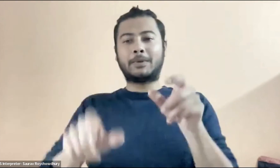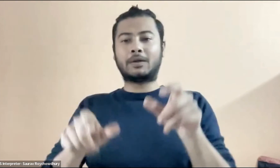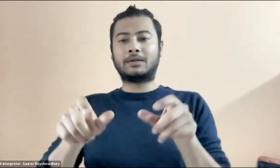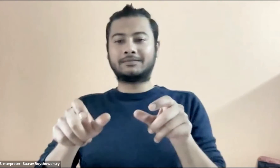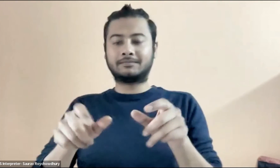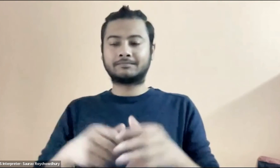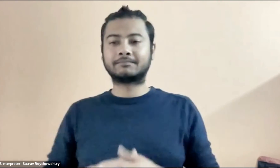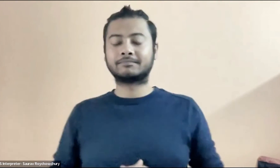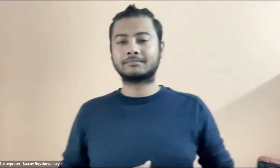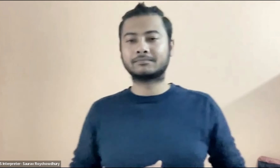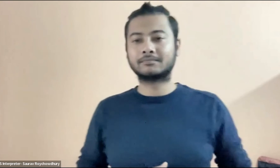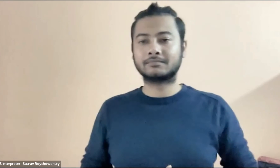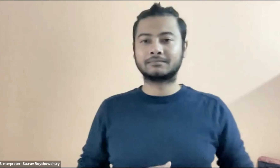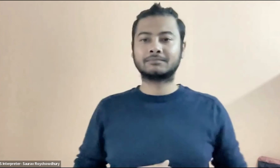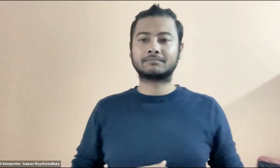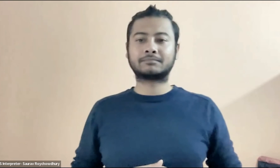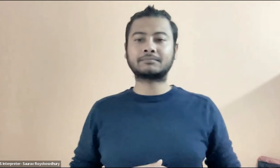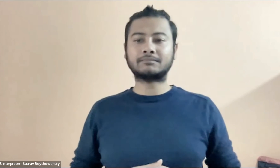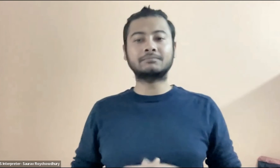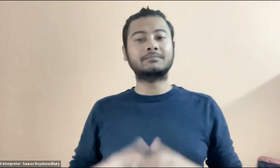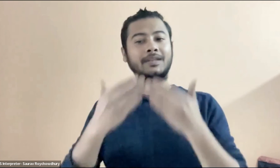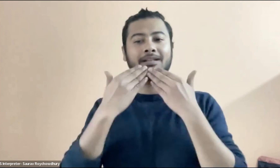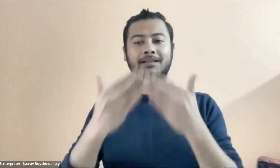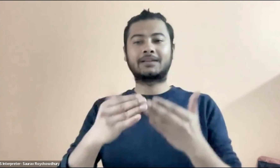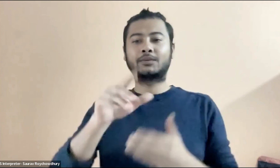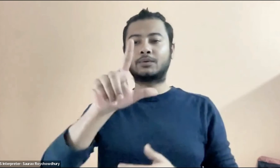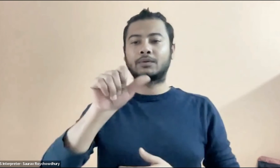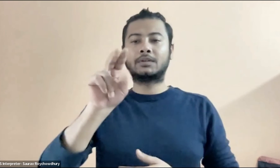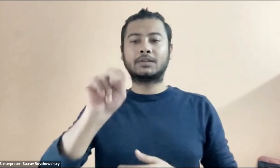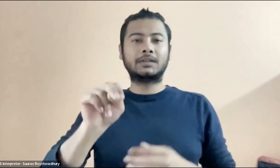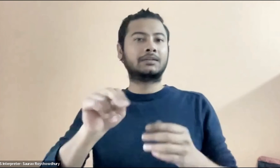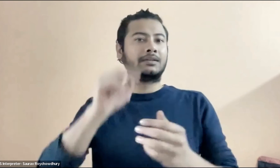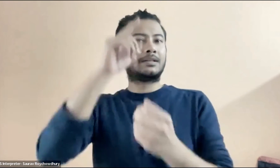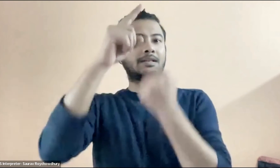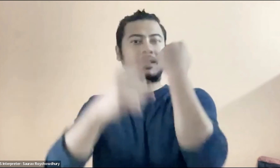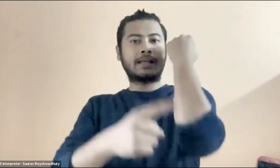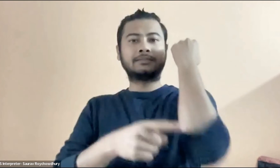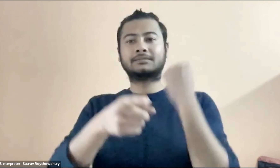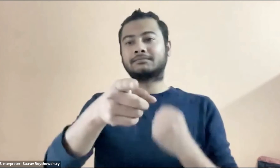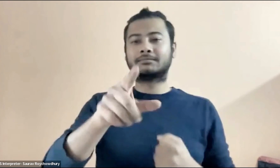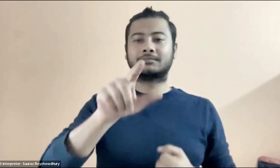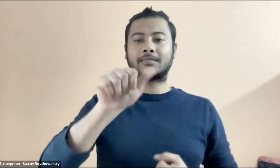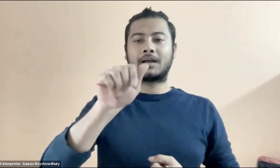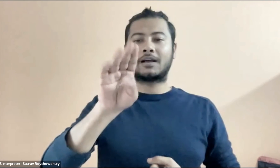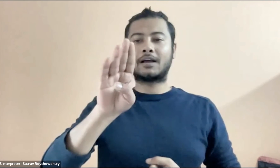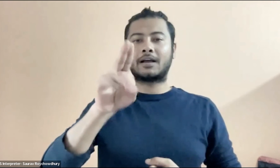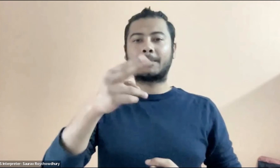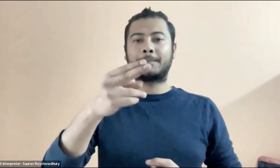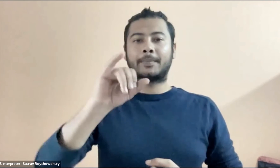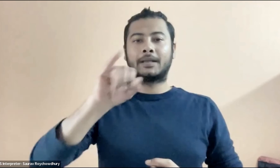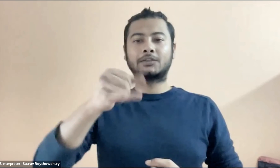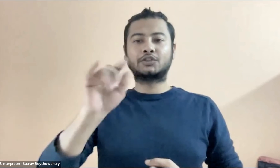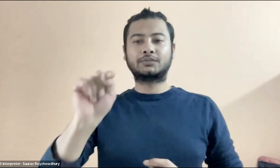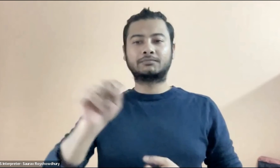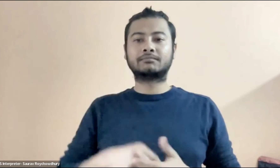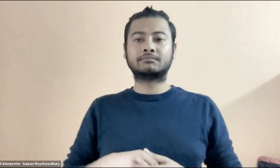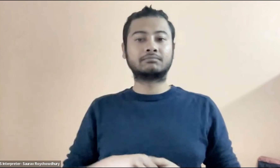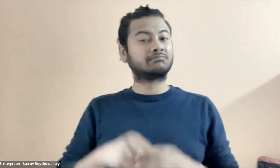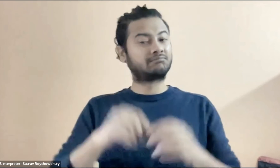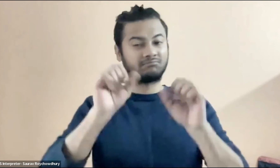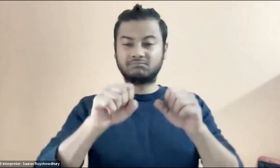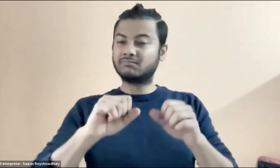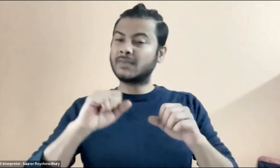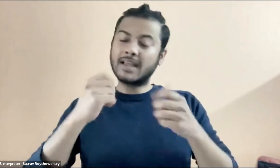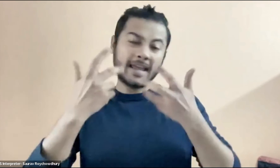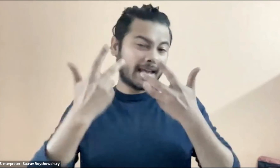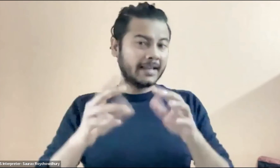Thank you, Lynn. And finally, back to you, Abhijit. Thank you. I think all these efforts are important, but I'd like